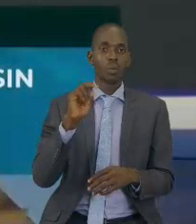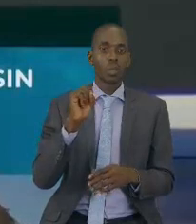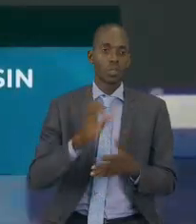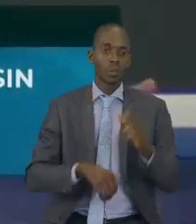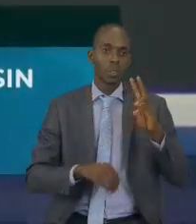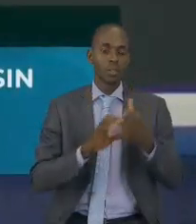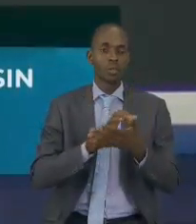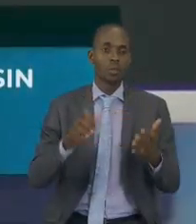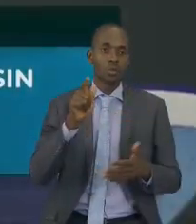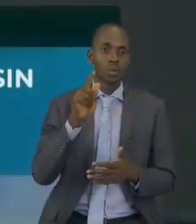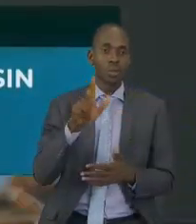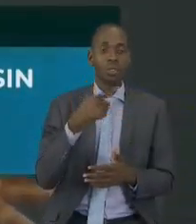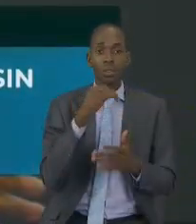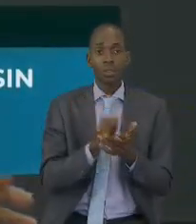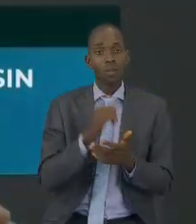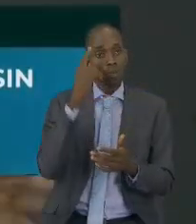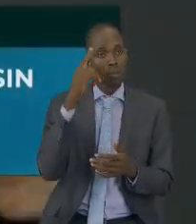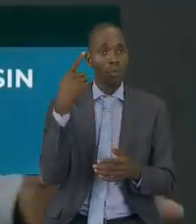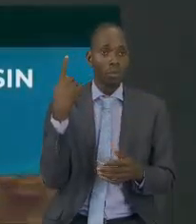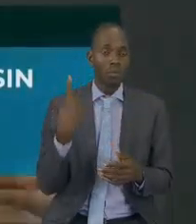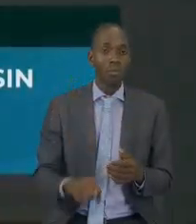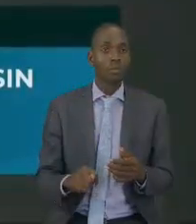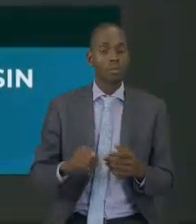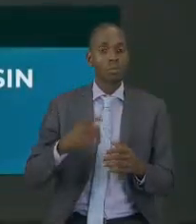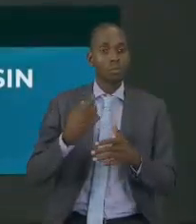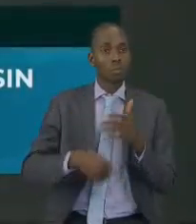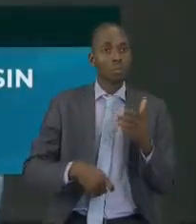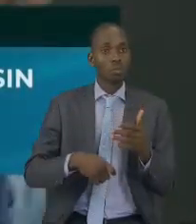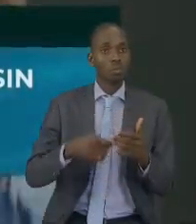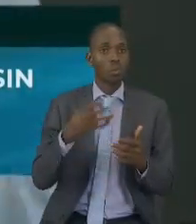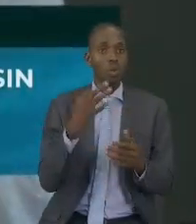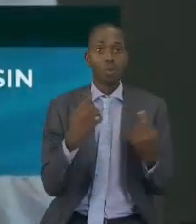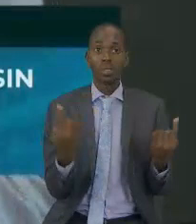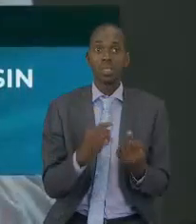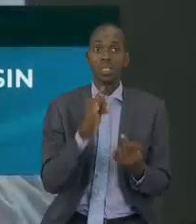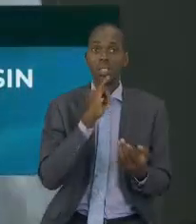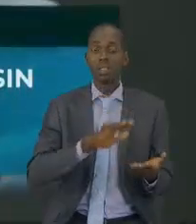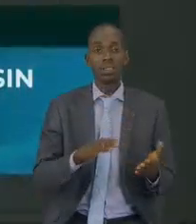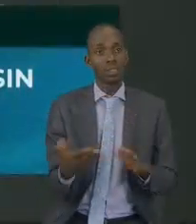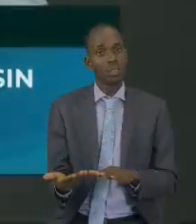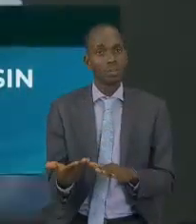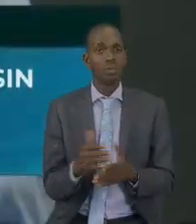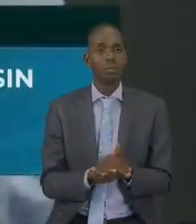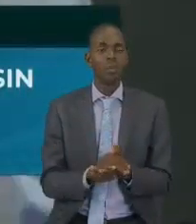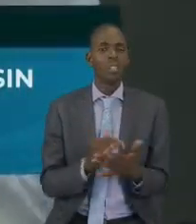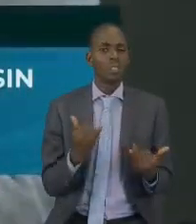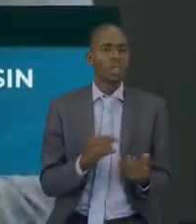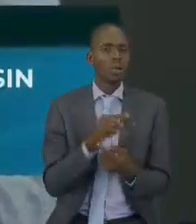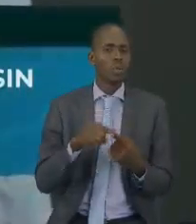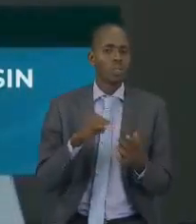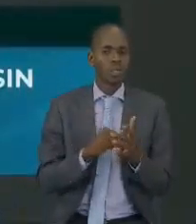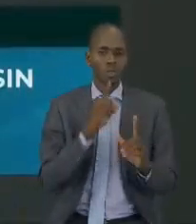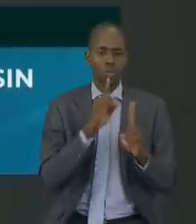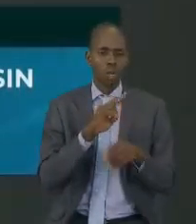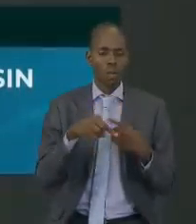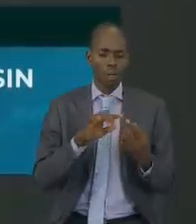it says, "For the wages of sin is death." Now, when it talks about death,